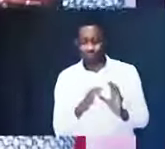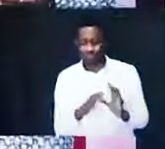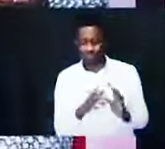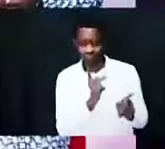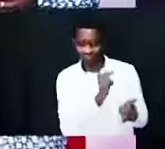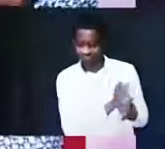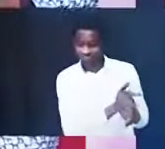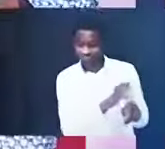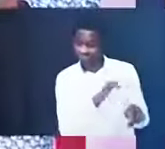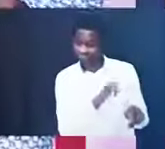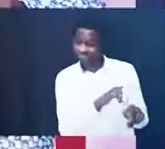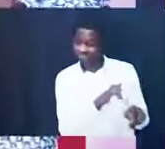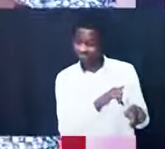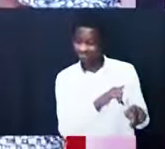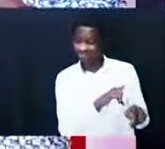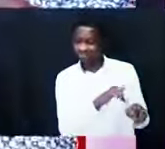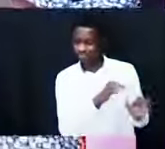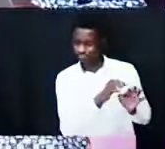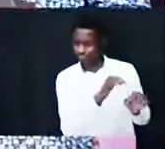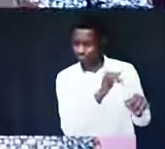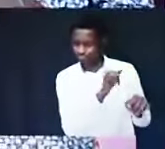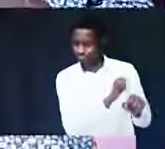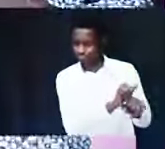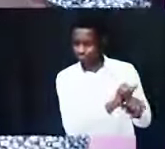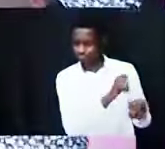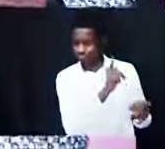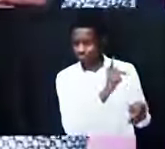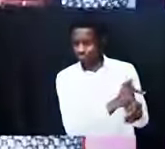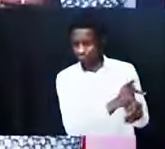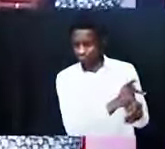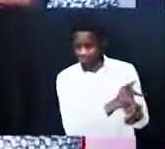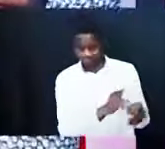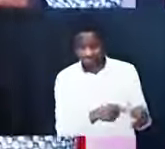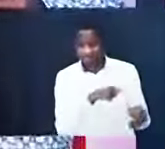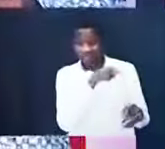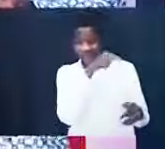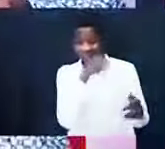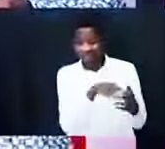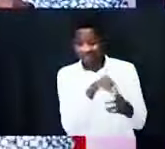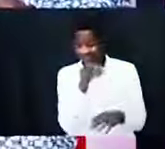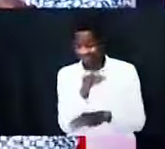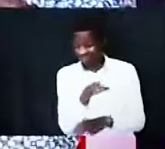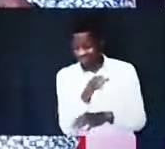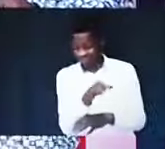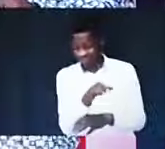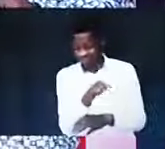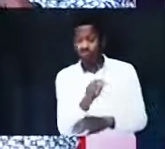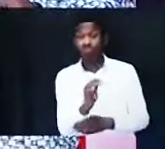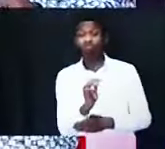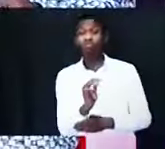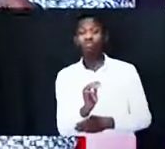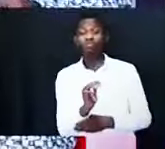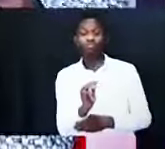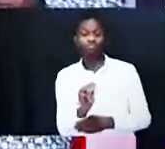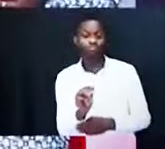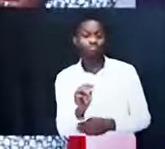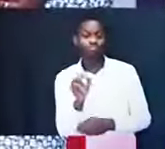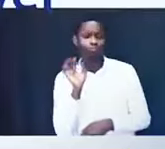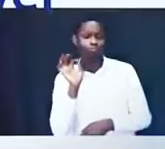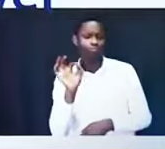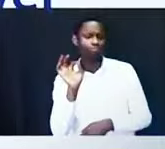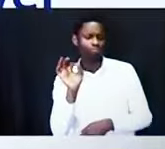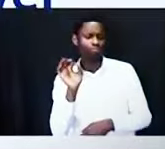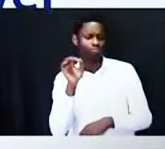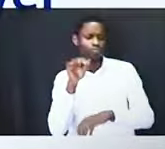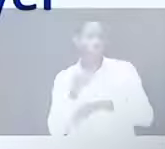that. This evening, I will be speaking on the subtopic,